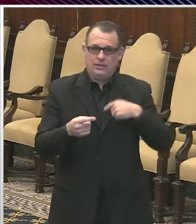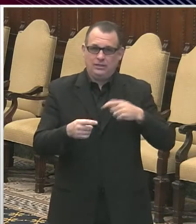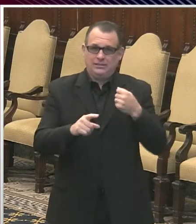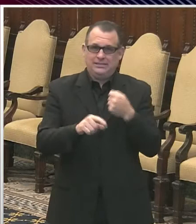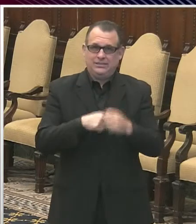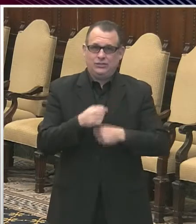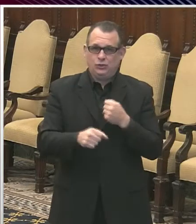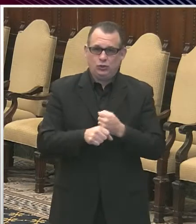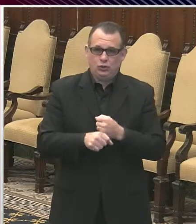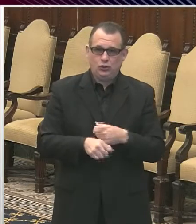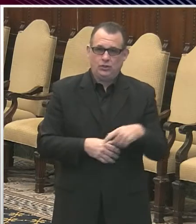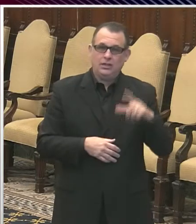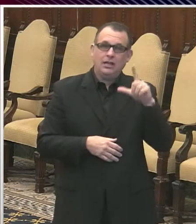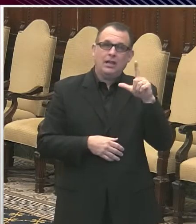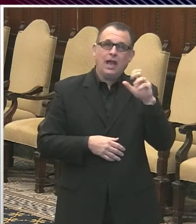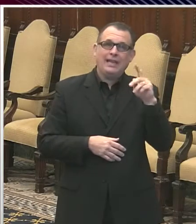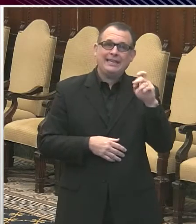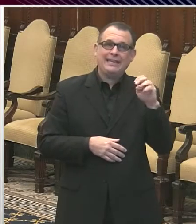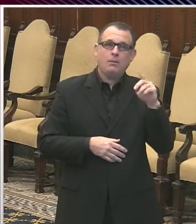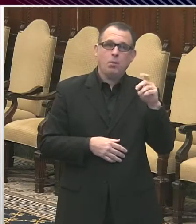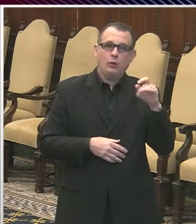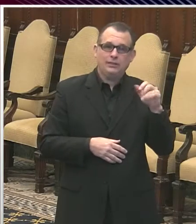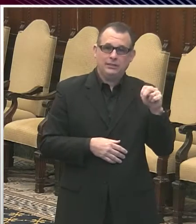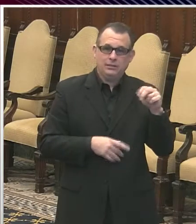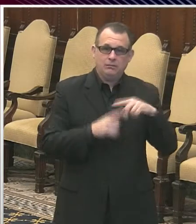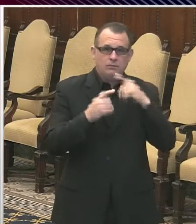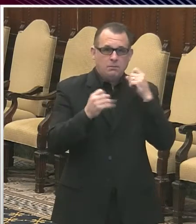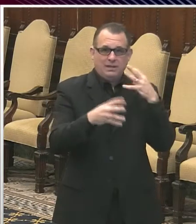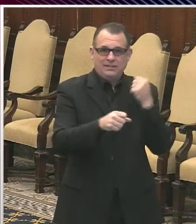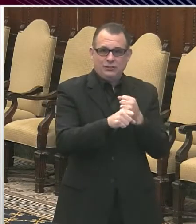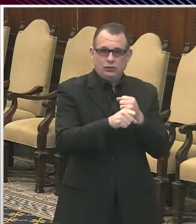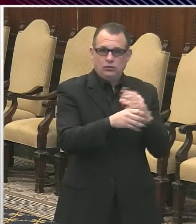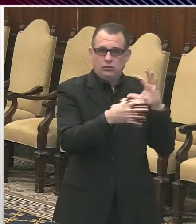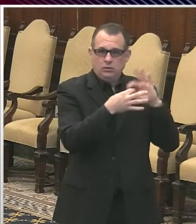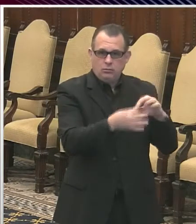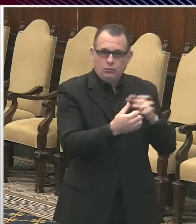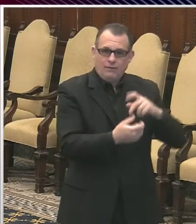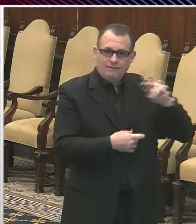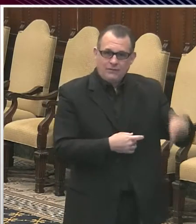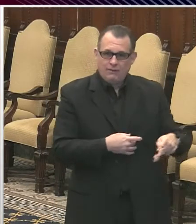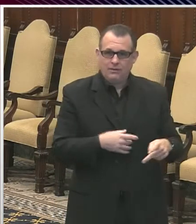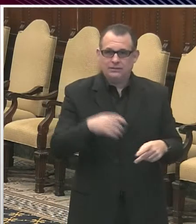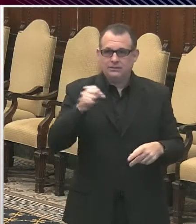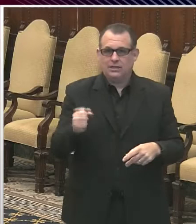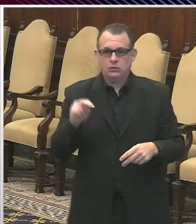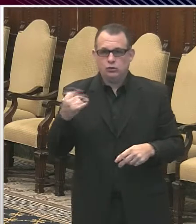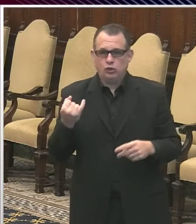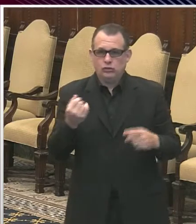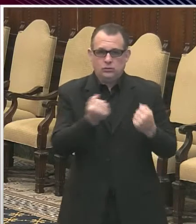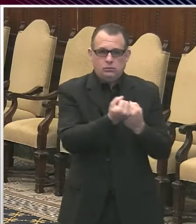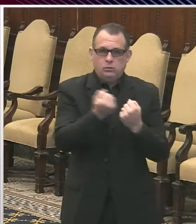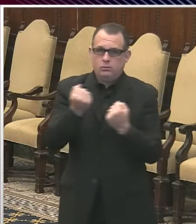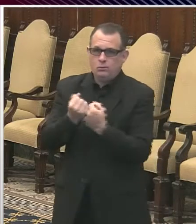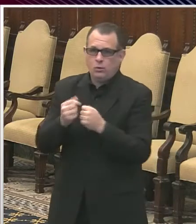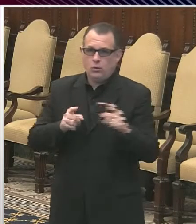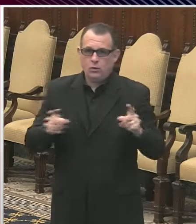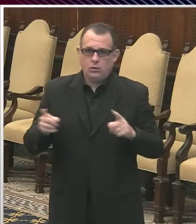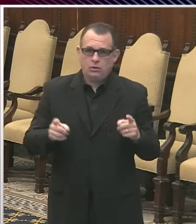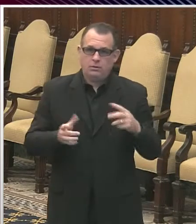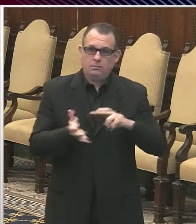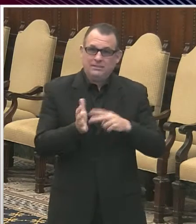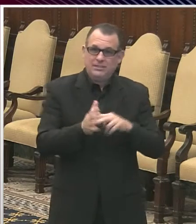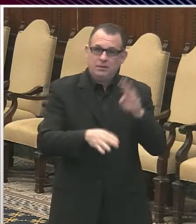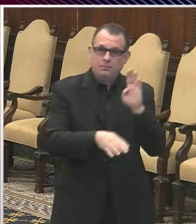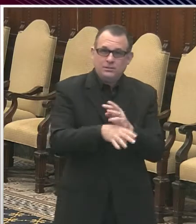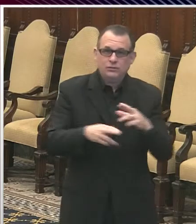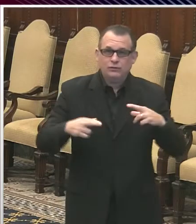Martin's decades-long presence as a major employer in Philadelphia and southern New Jersey means the corporation's retirees, employees,